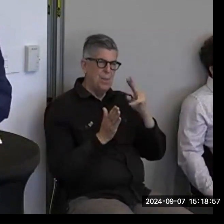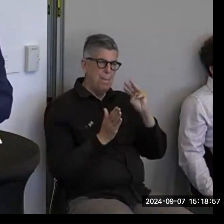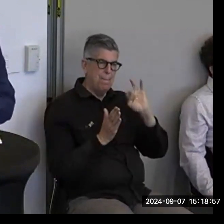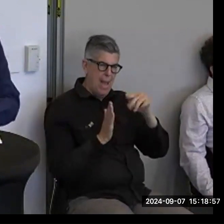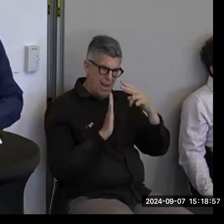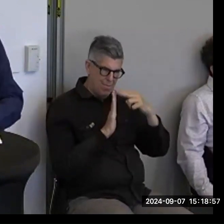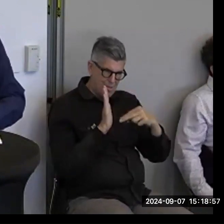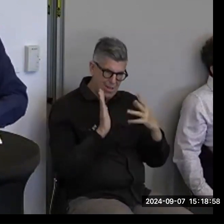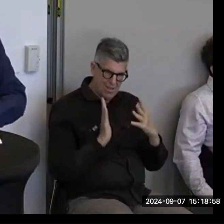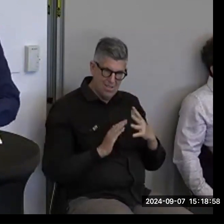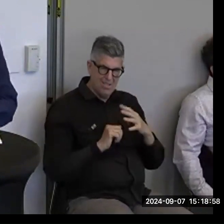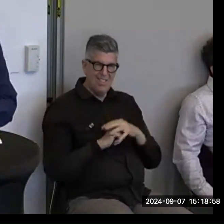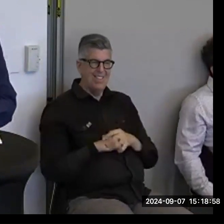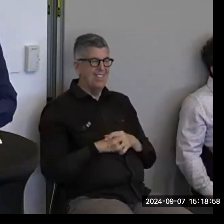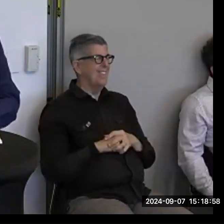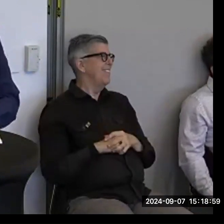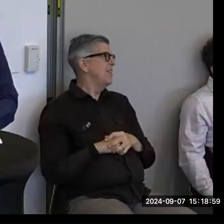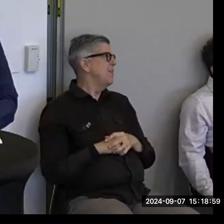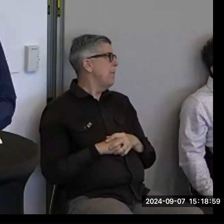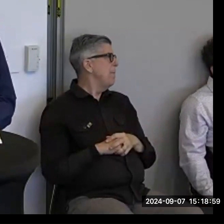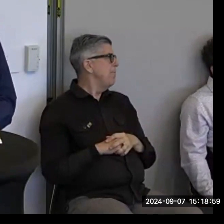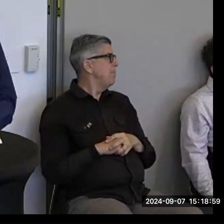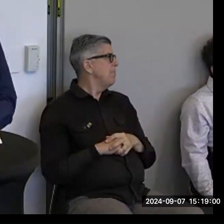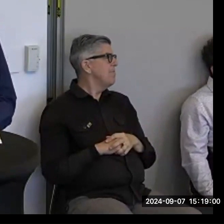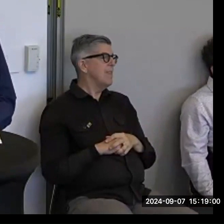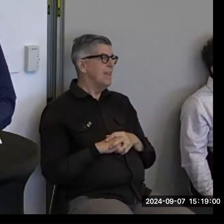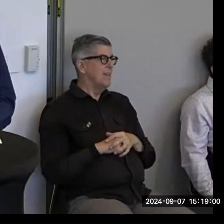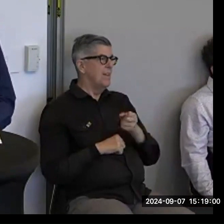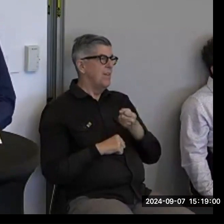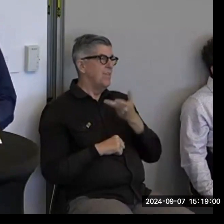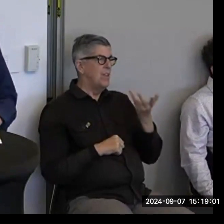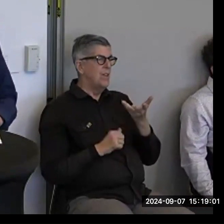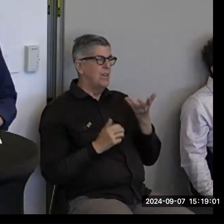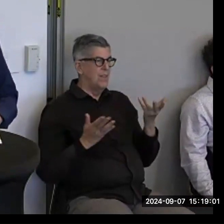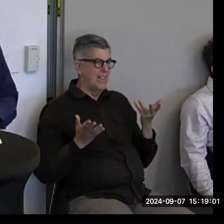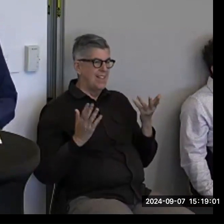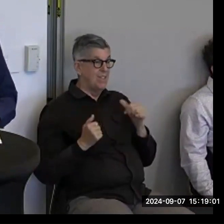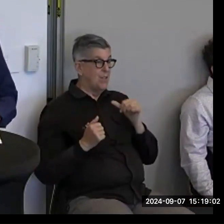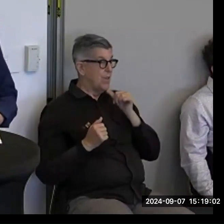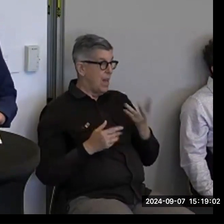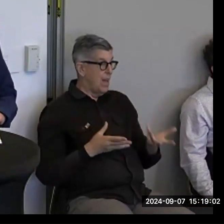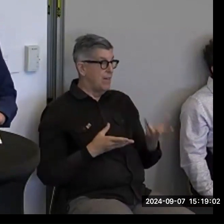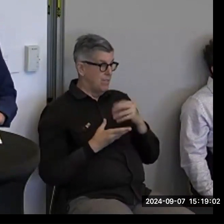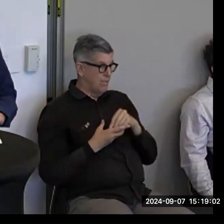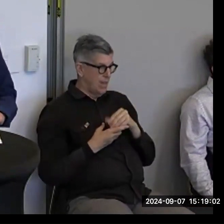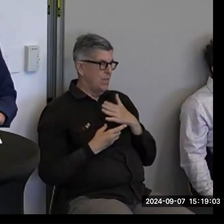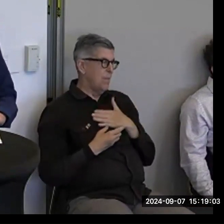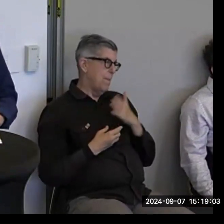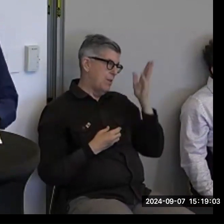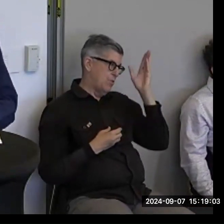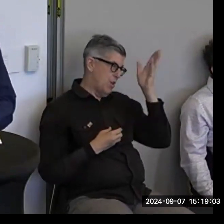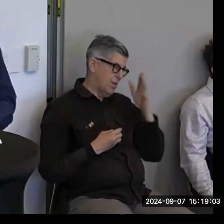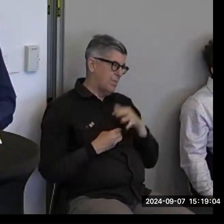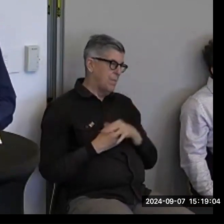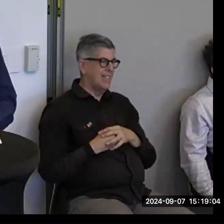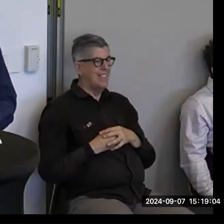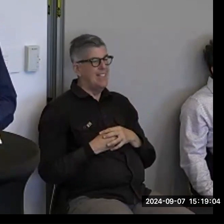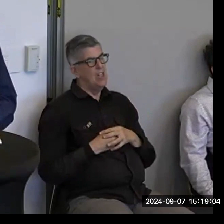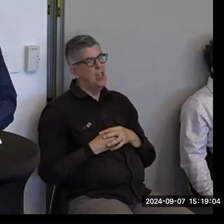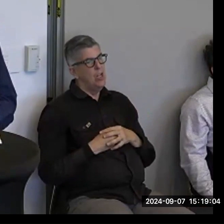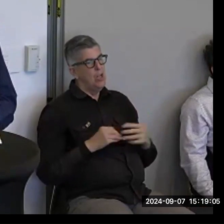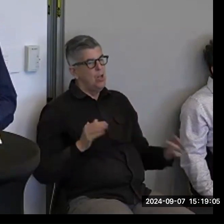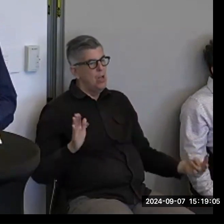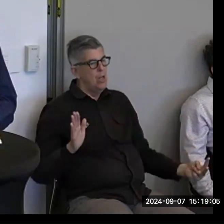I want to point out a couple of things that aren't on my talk outline, but I want you to look at